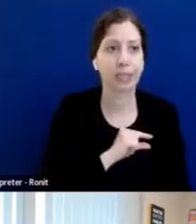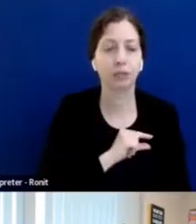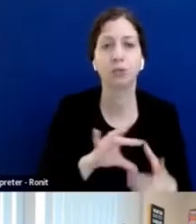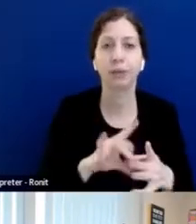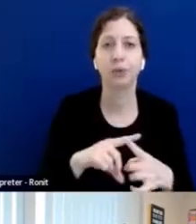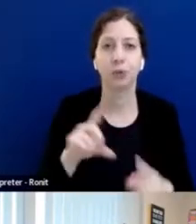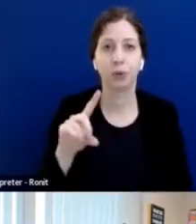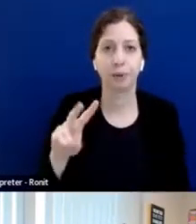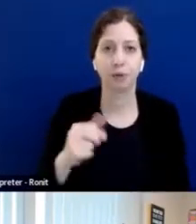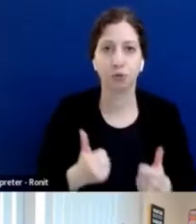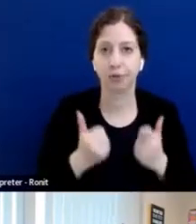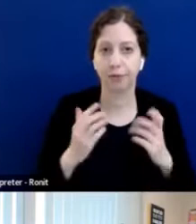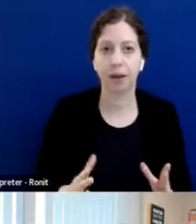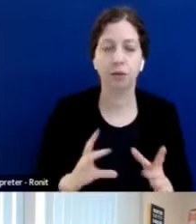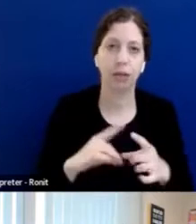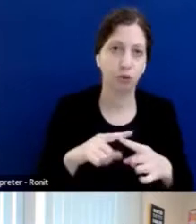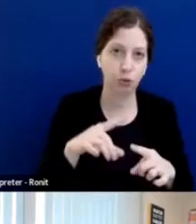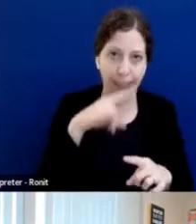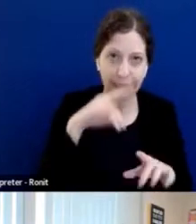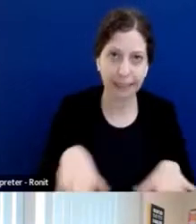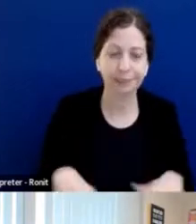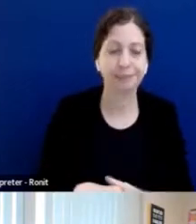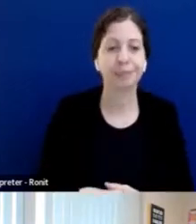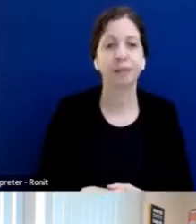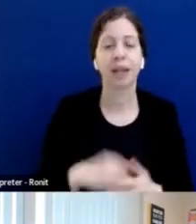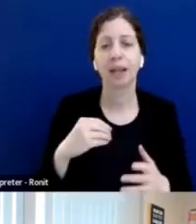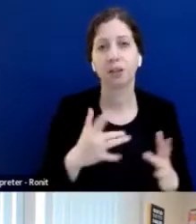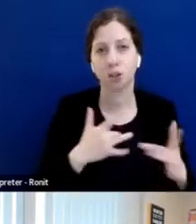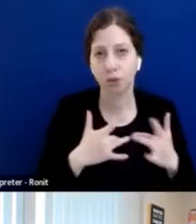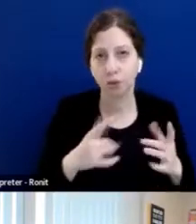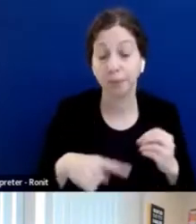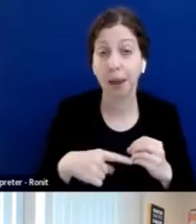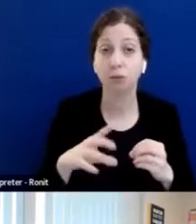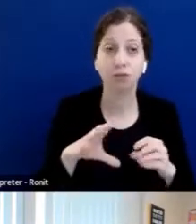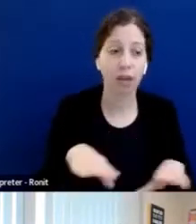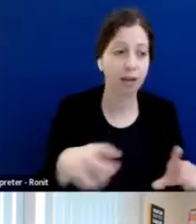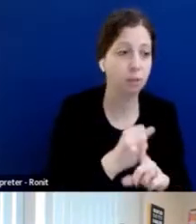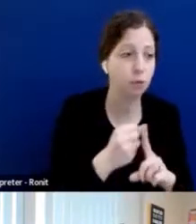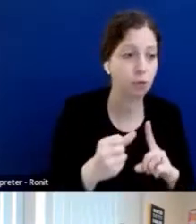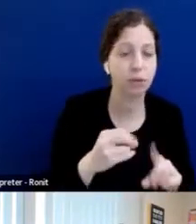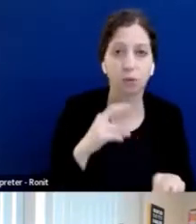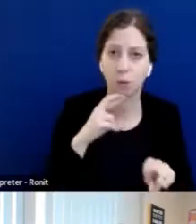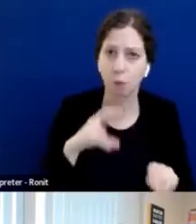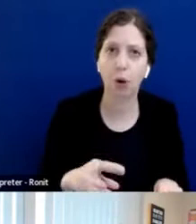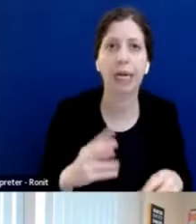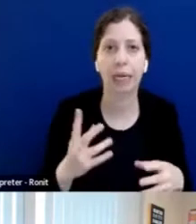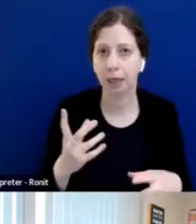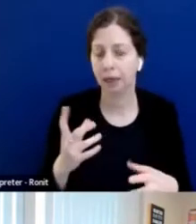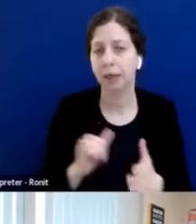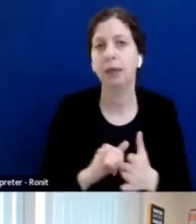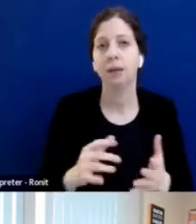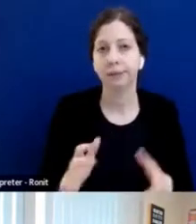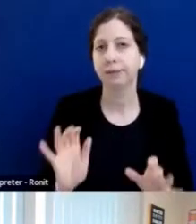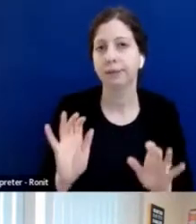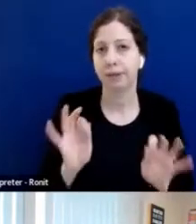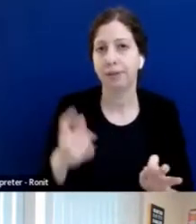violence survivors that they have around their kids. And also some concerns about, child abuse and kind of reporting and what that is. So it's definitely something